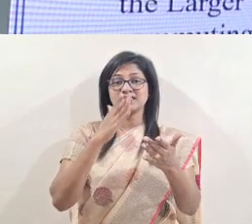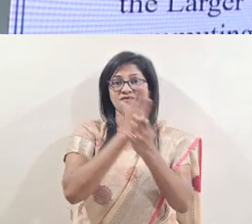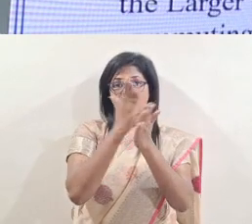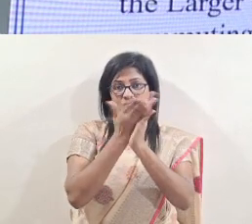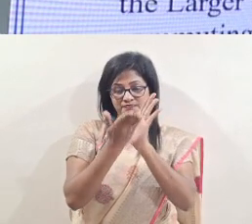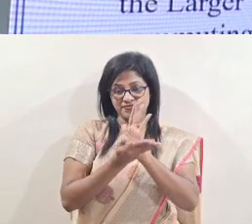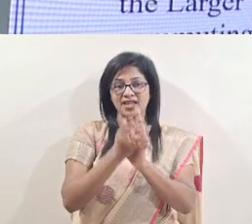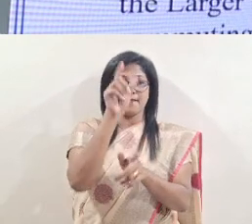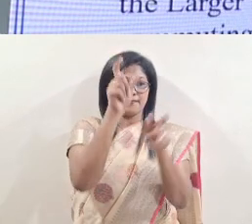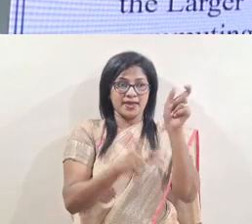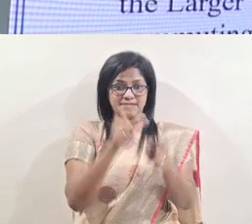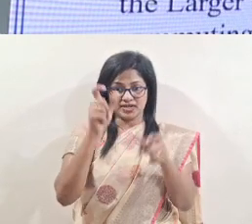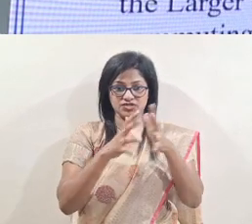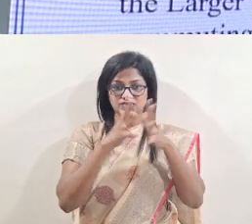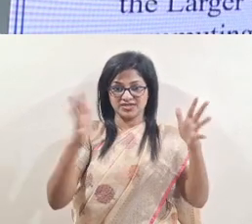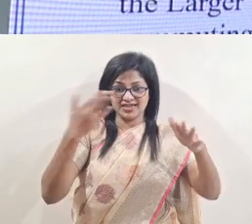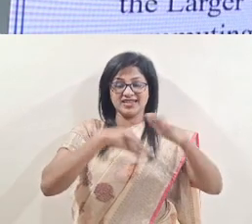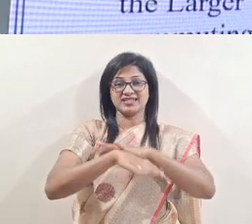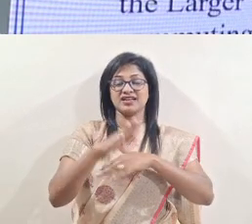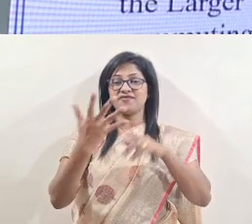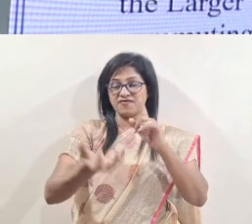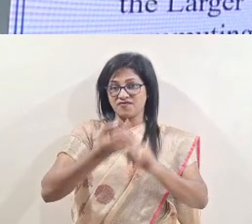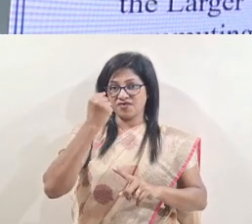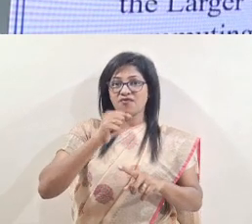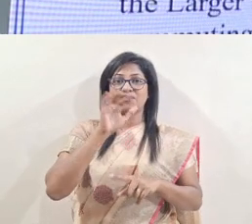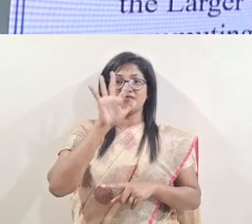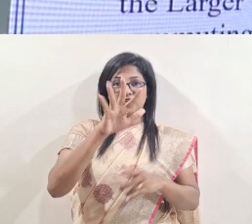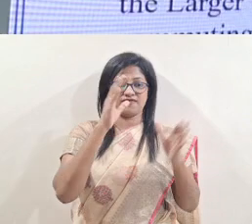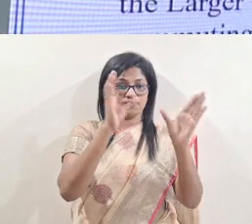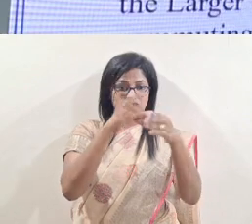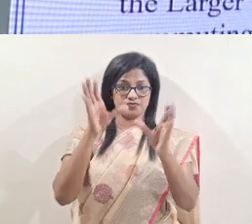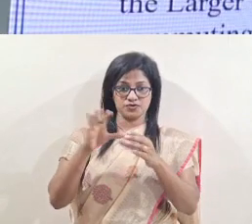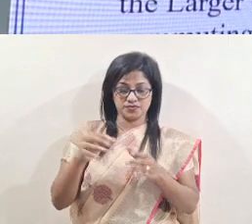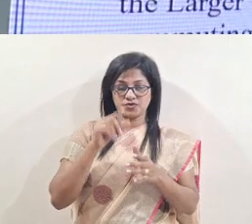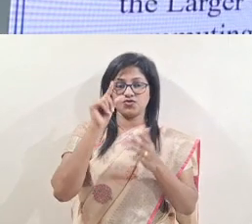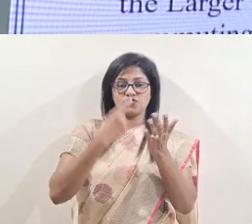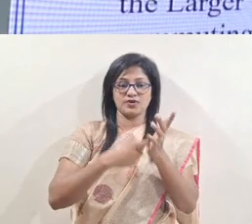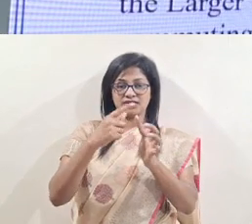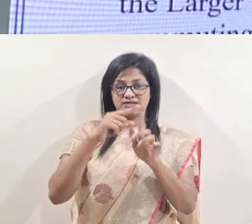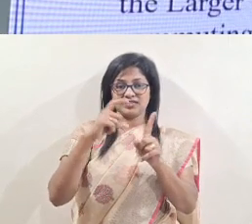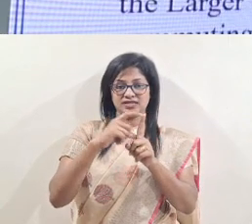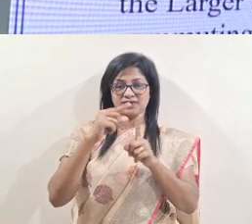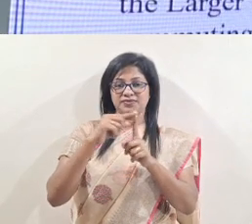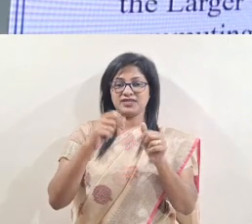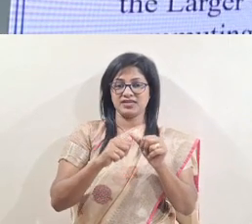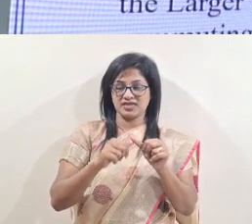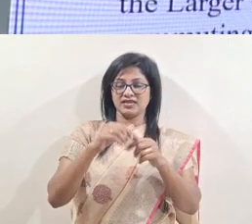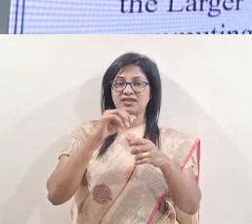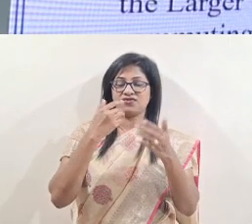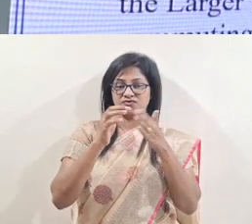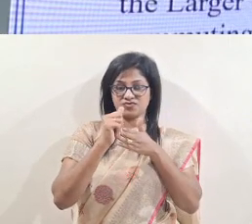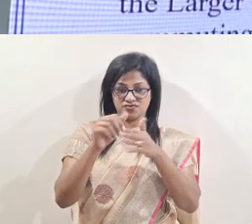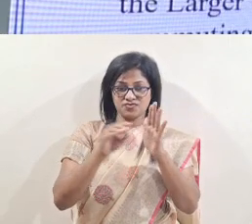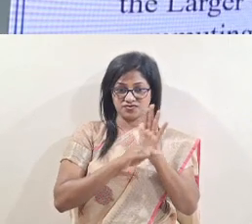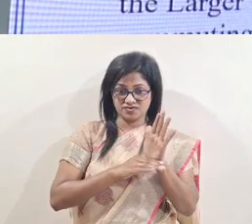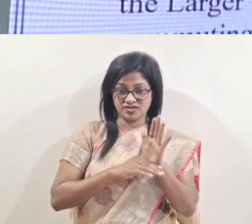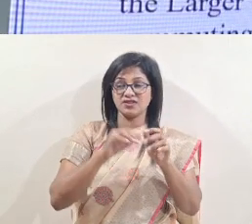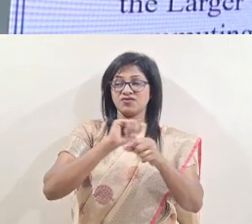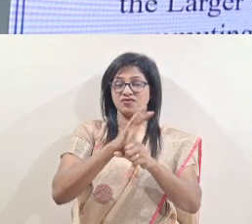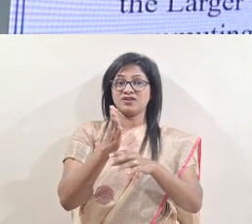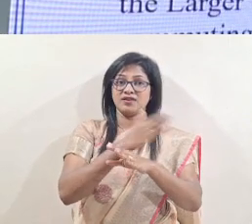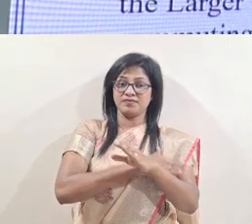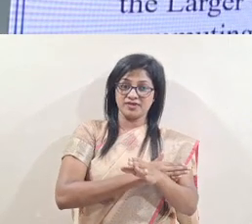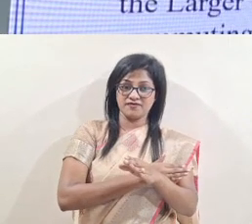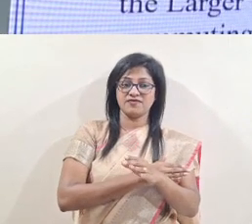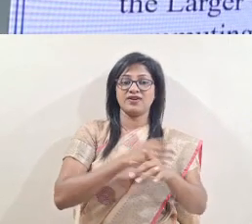found 5 categories as per the URDPFI guideline. And we found that before COVID-19, the city size inversely related to the likelihood